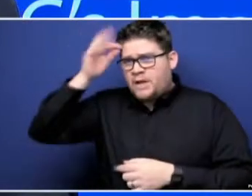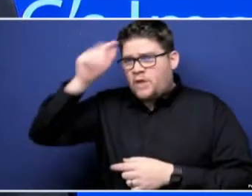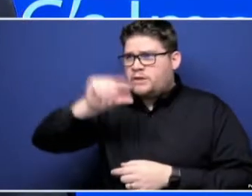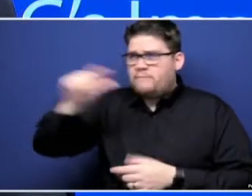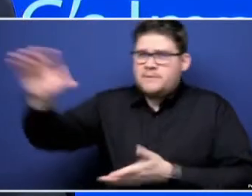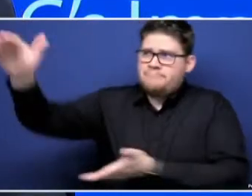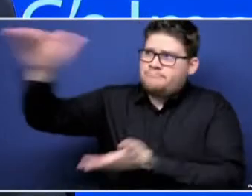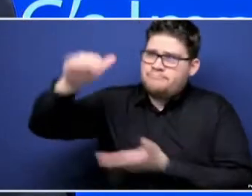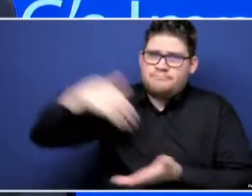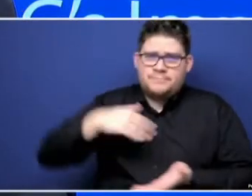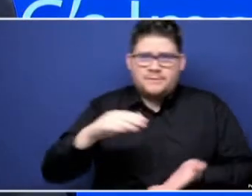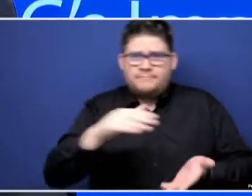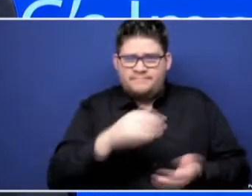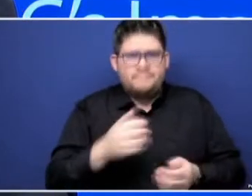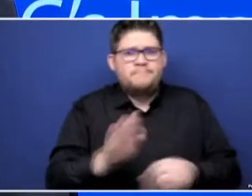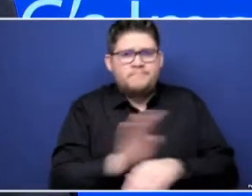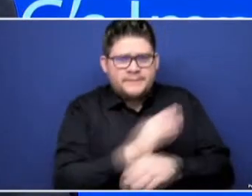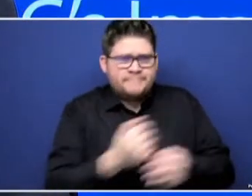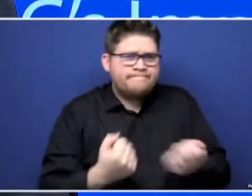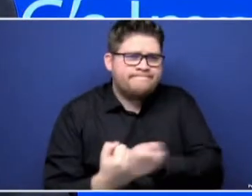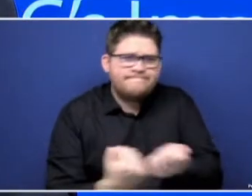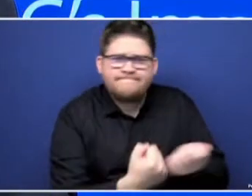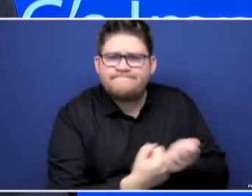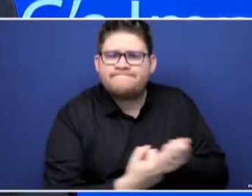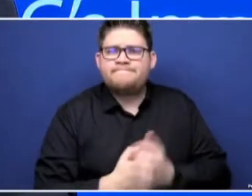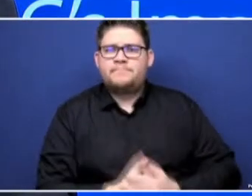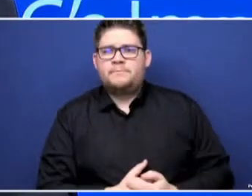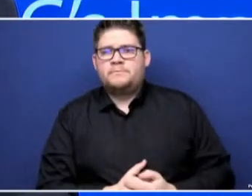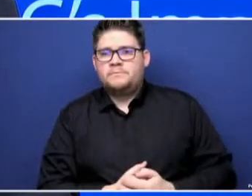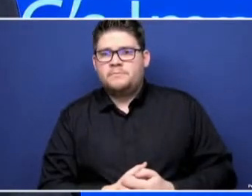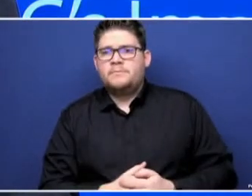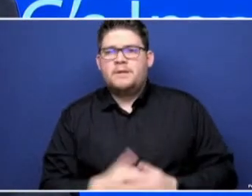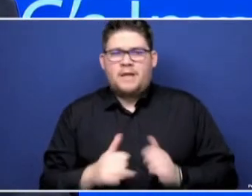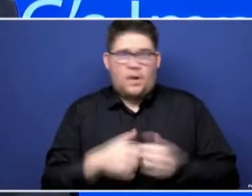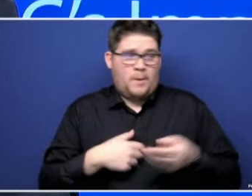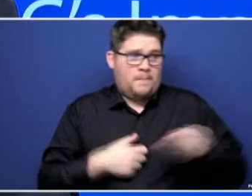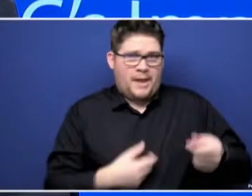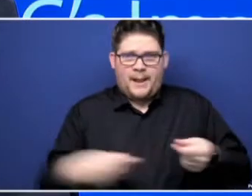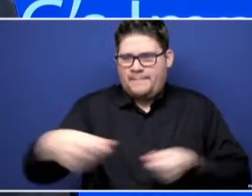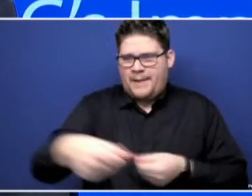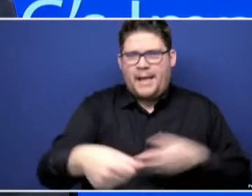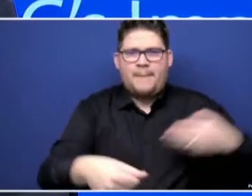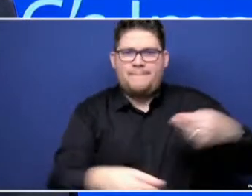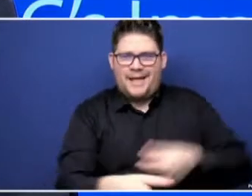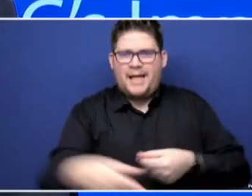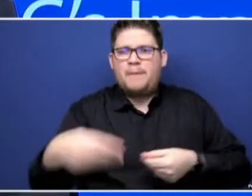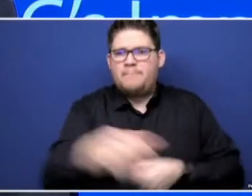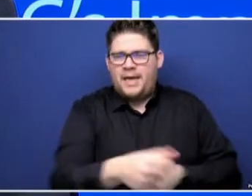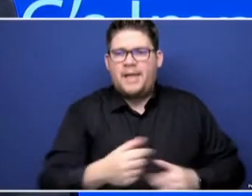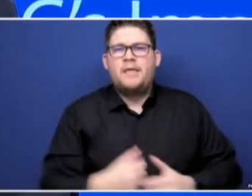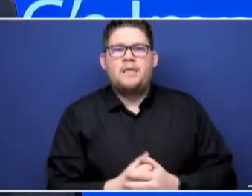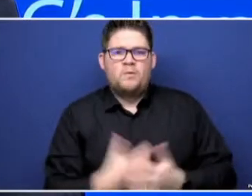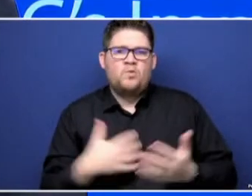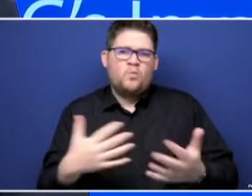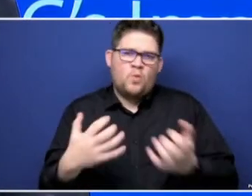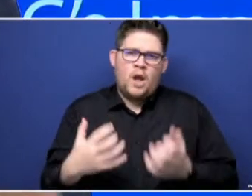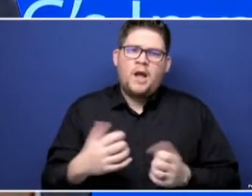to meet an immunization program of the scale that we're talking about. But there are other advents